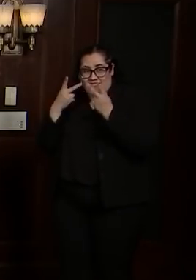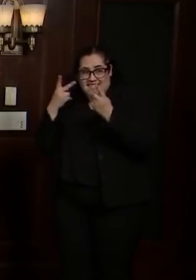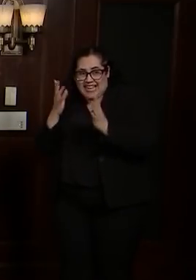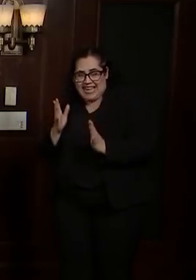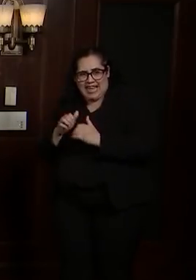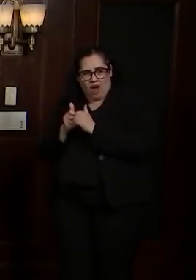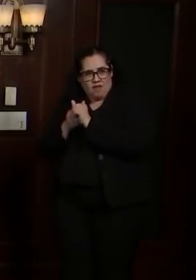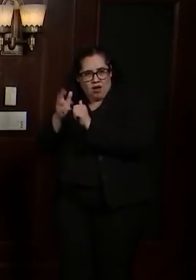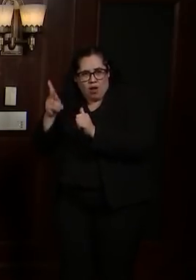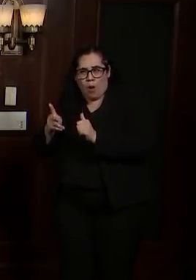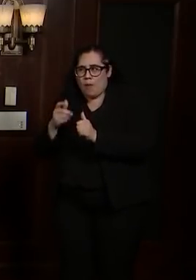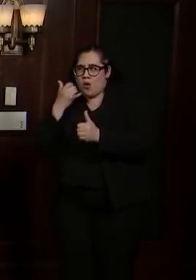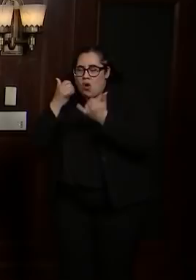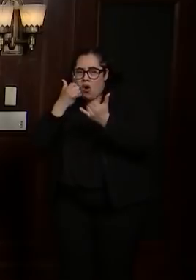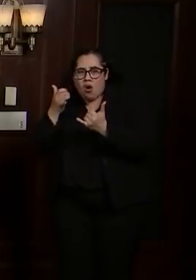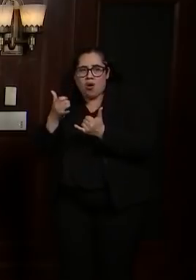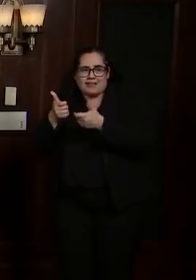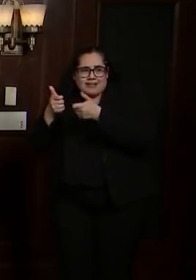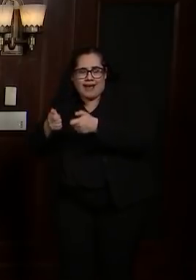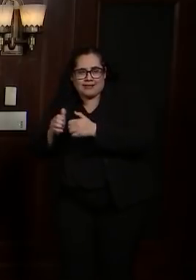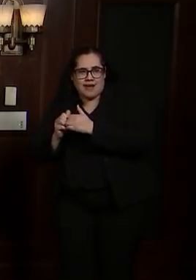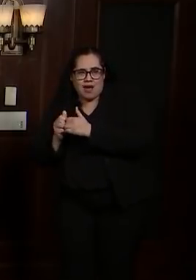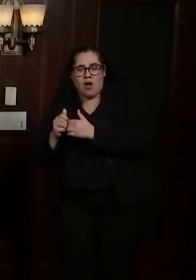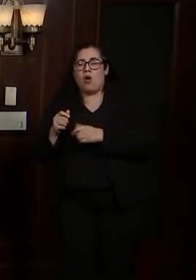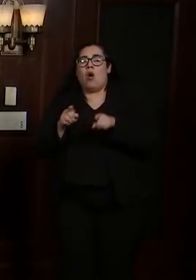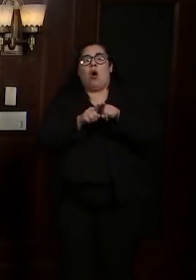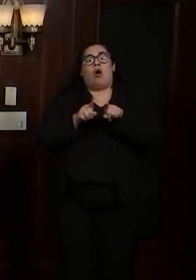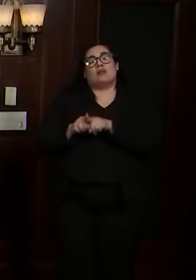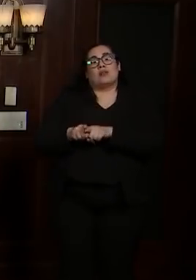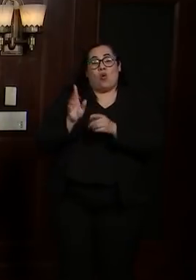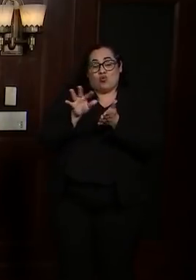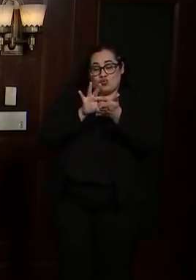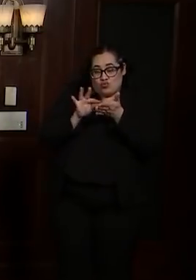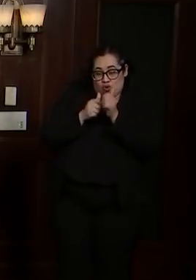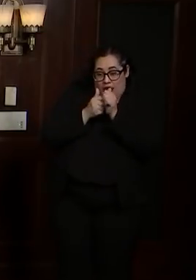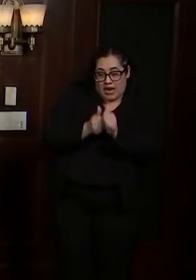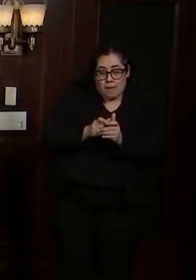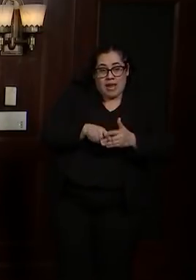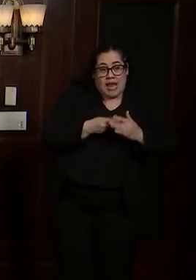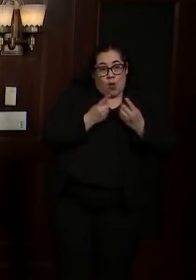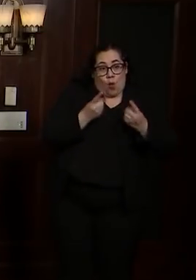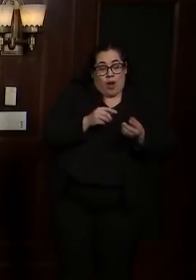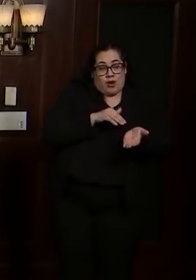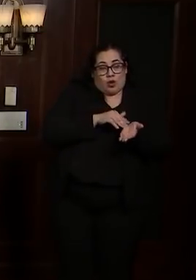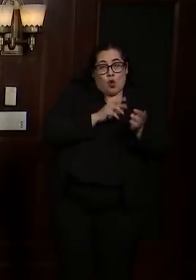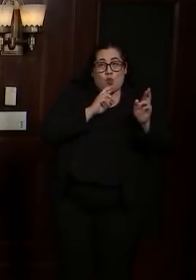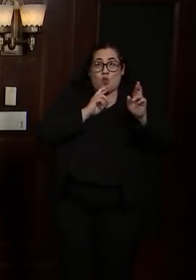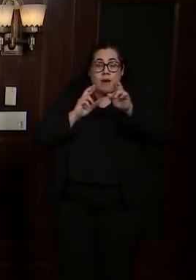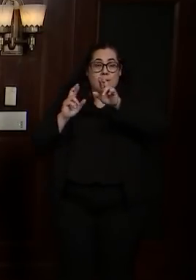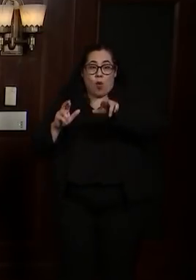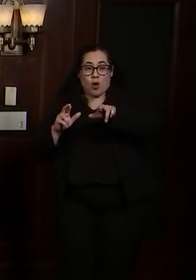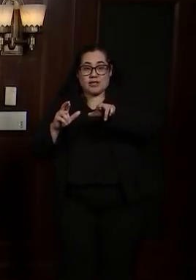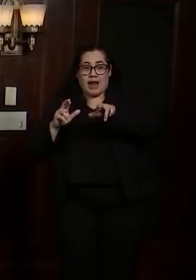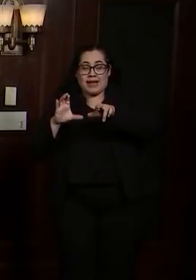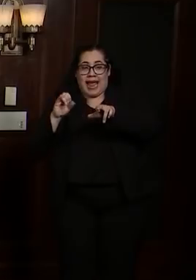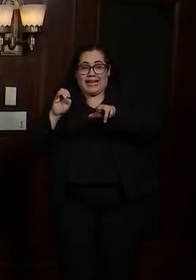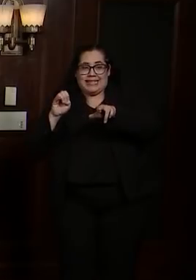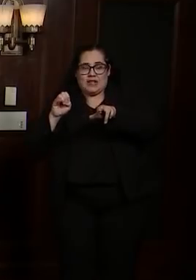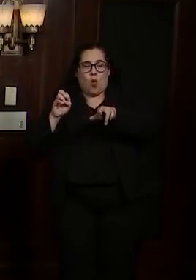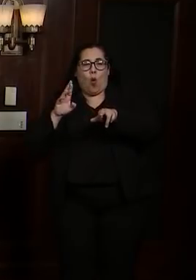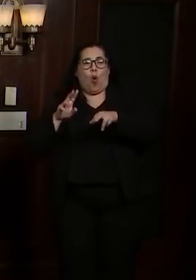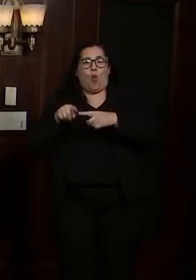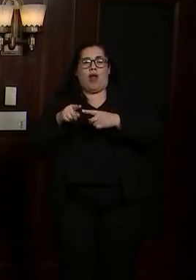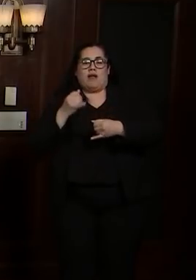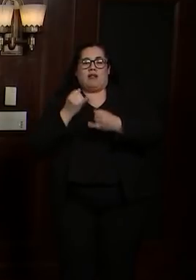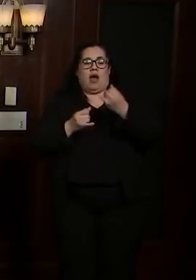or calls or texts? And then does the tracking begin when a doctor reports a presumed case or only once a lab